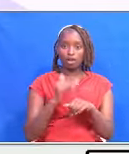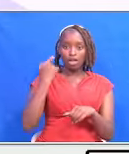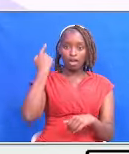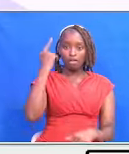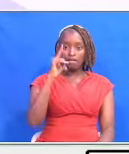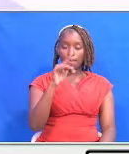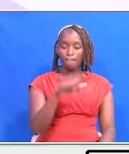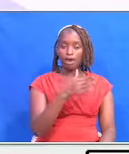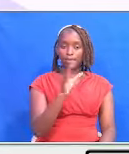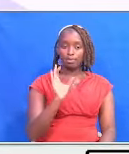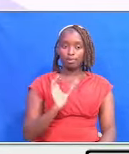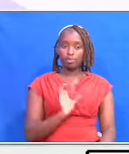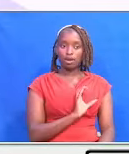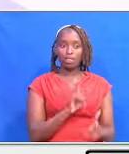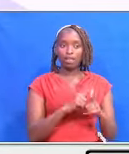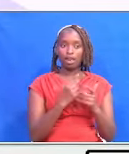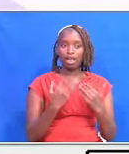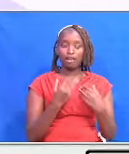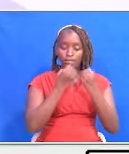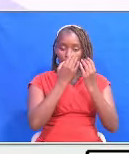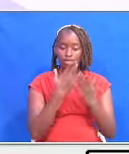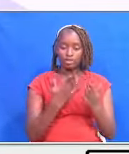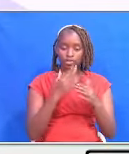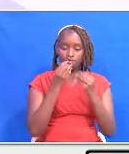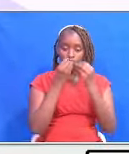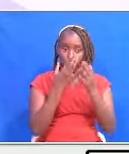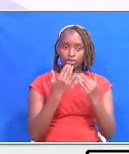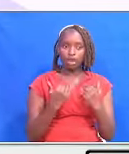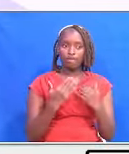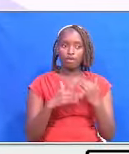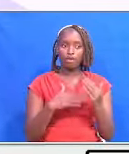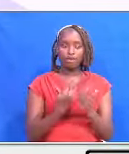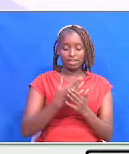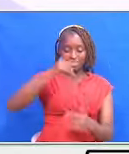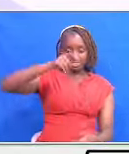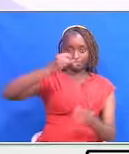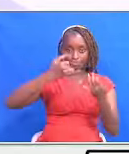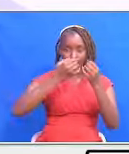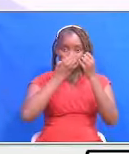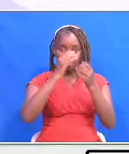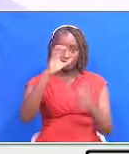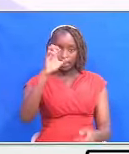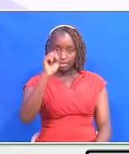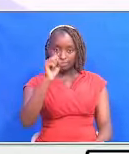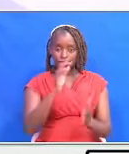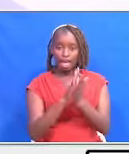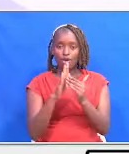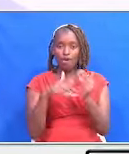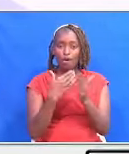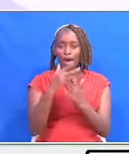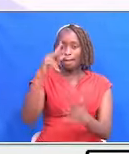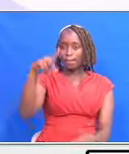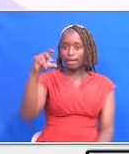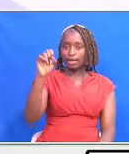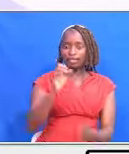he has got all the facts, all along they had all that information, we need to actually tell CSS and PSS and heads